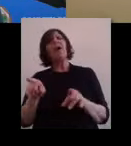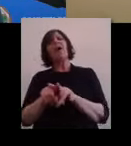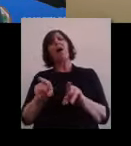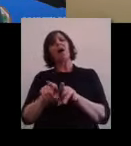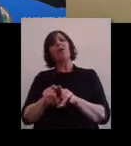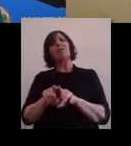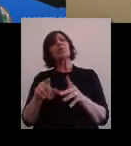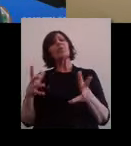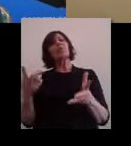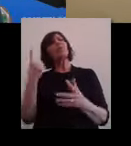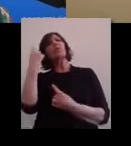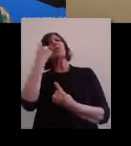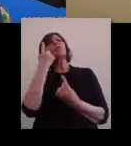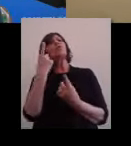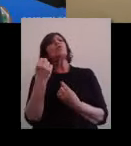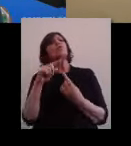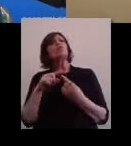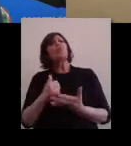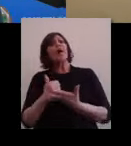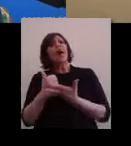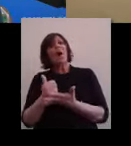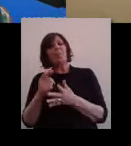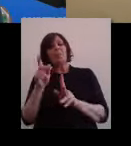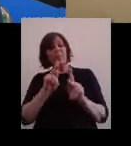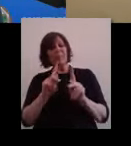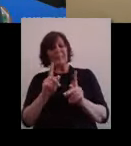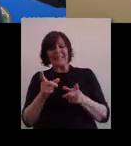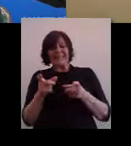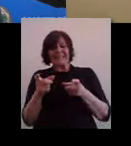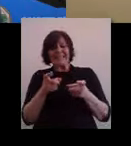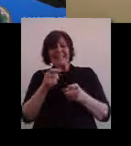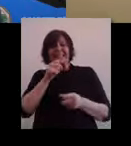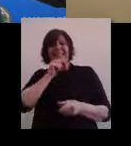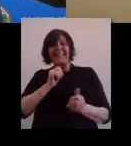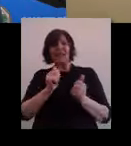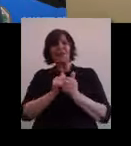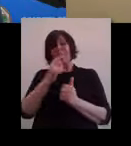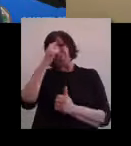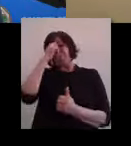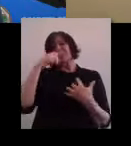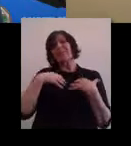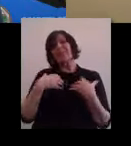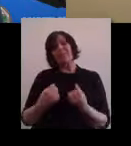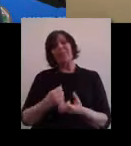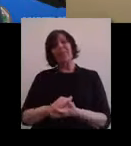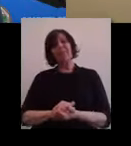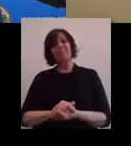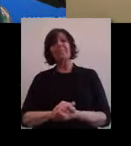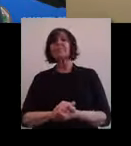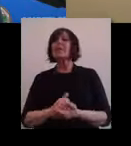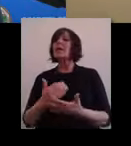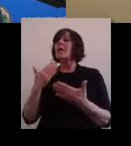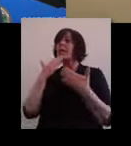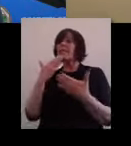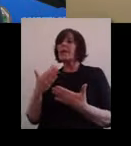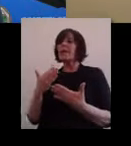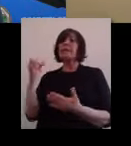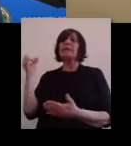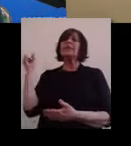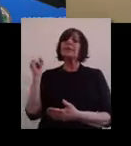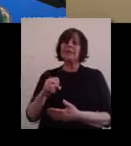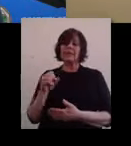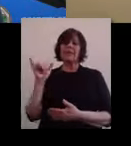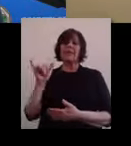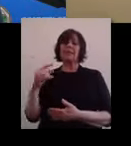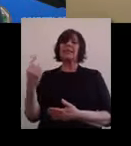help people deal with this hit to the mental health? Thank you for the question. It certainly is something that we've been